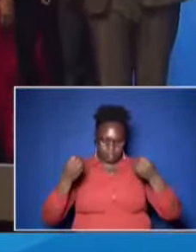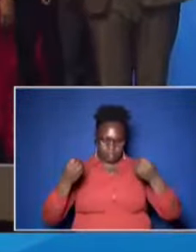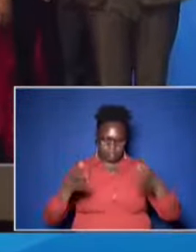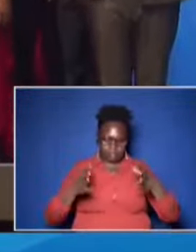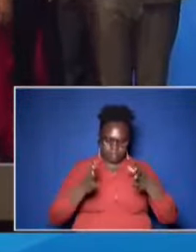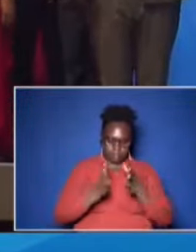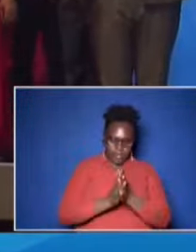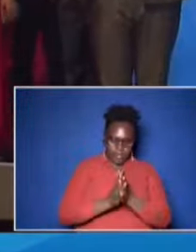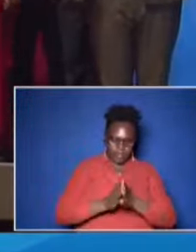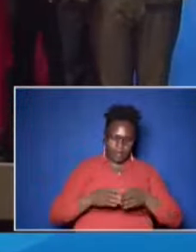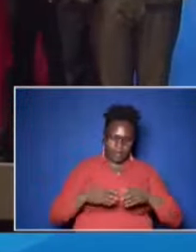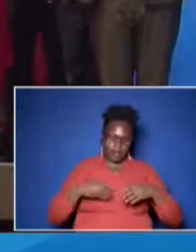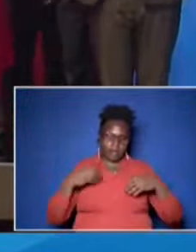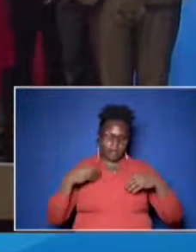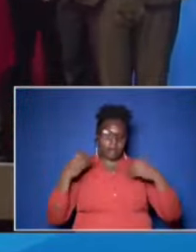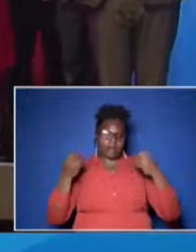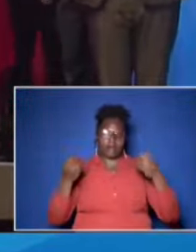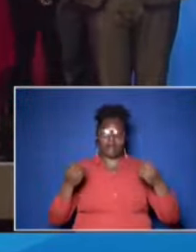lift your voices